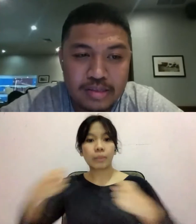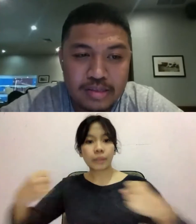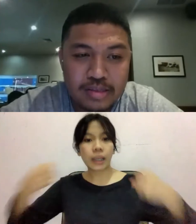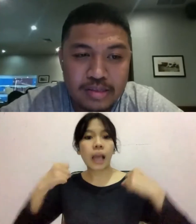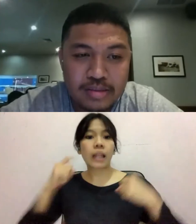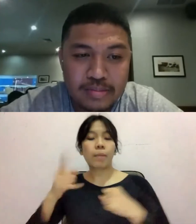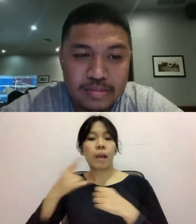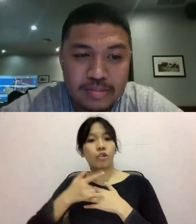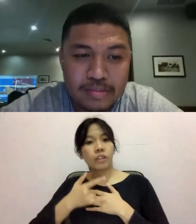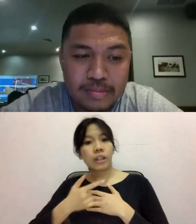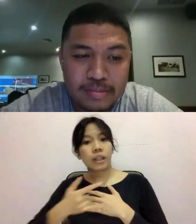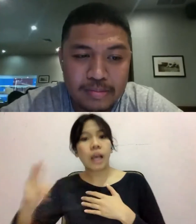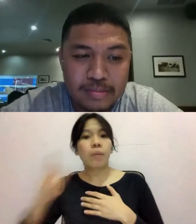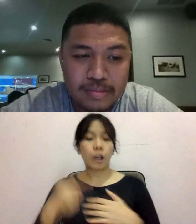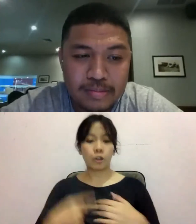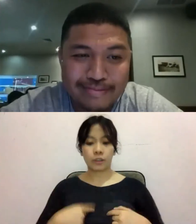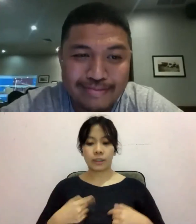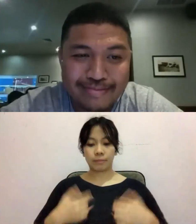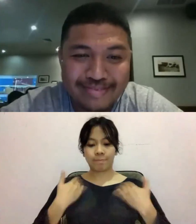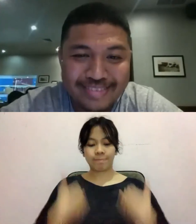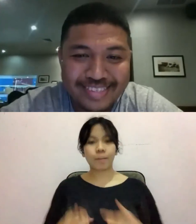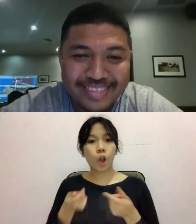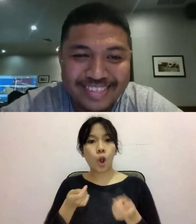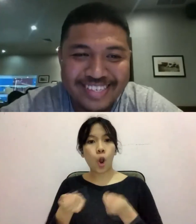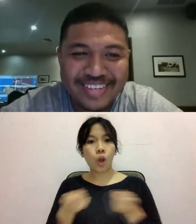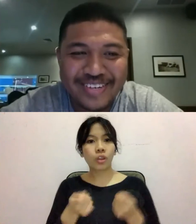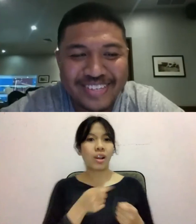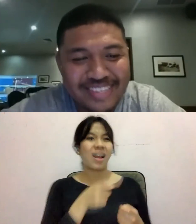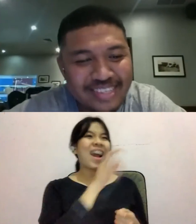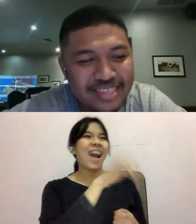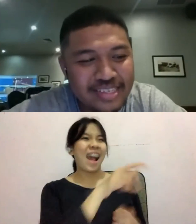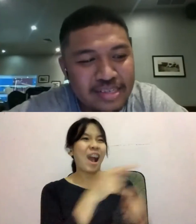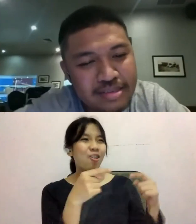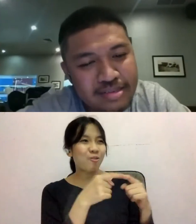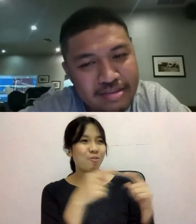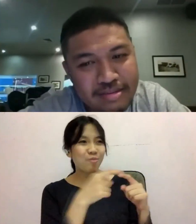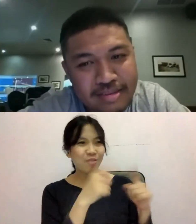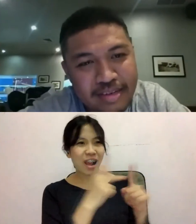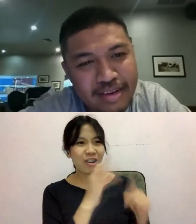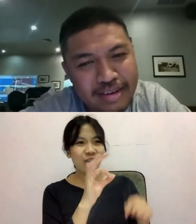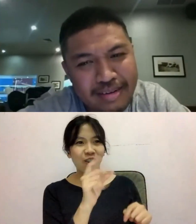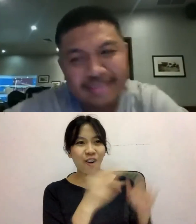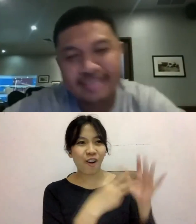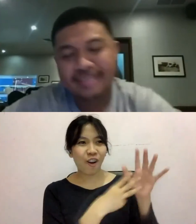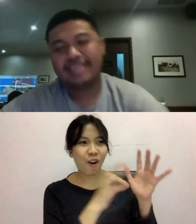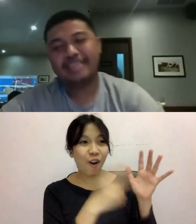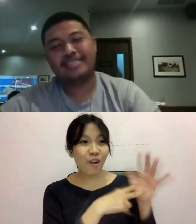So it's not love, it's hormone. Yeah. It's irrational.